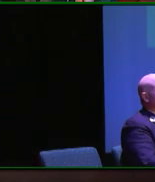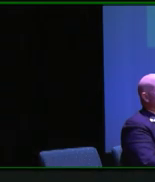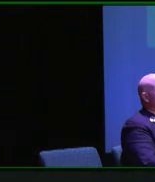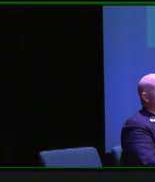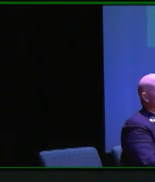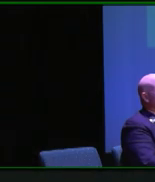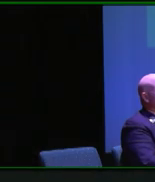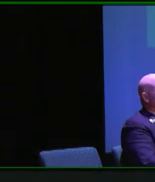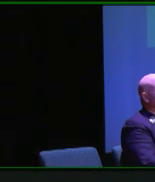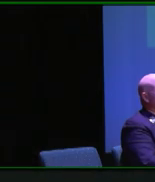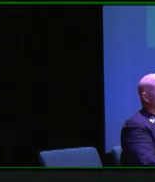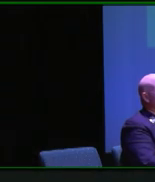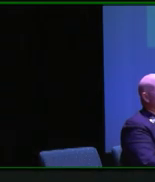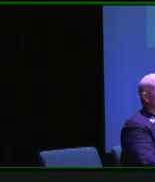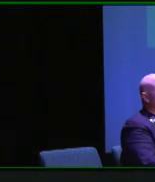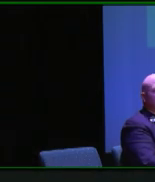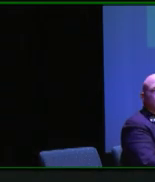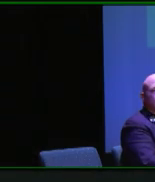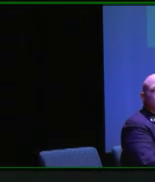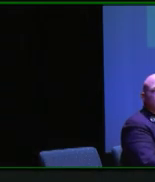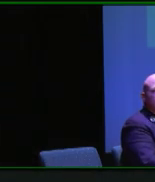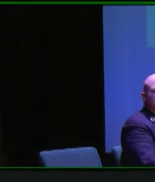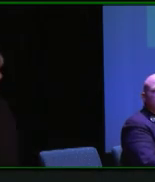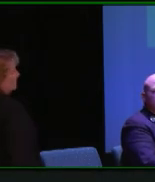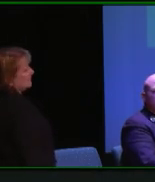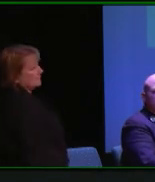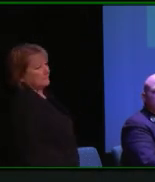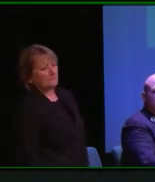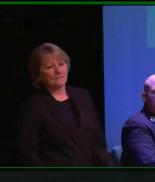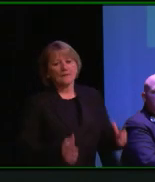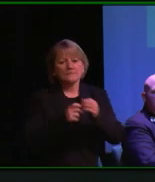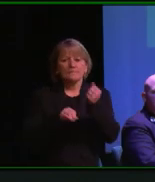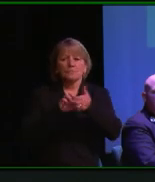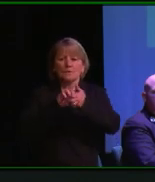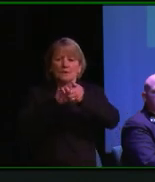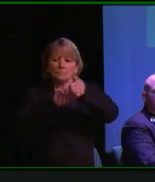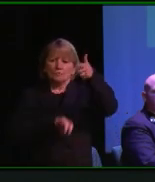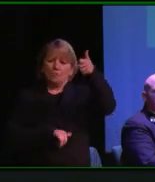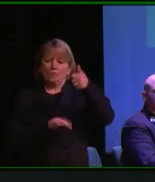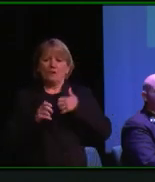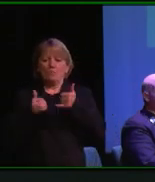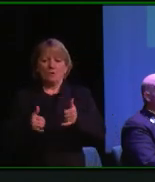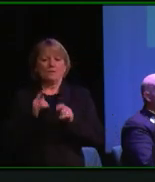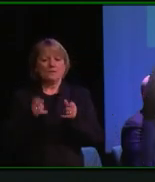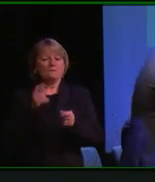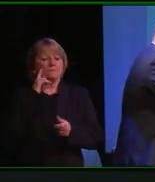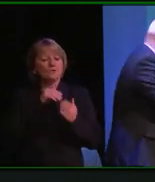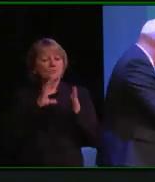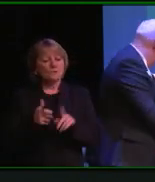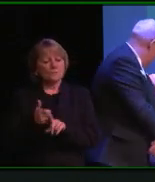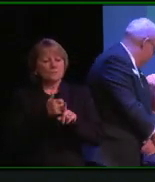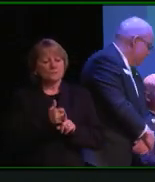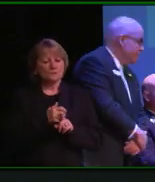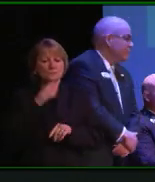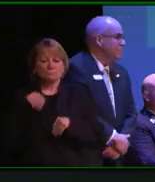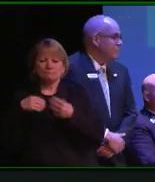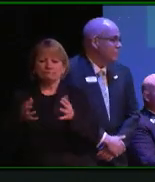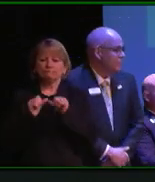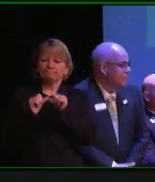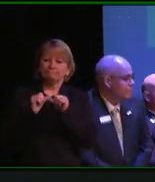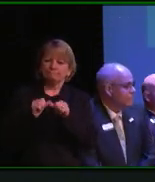The Scepter and Scroll Award and membership to the Scepter and Scroll Society is given to students who have provided consistent